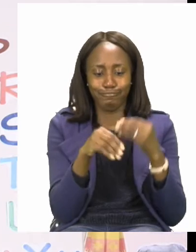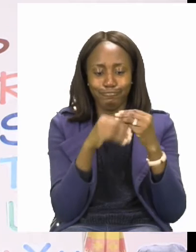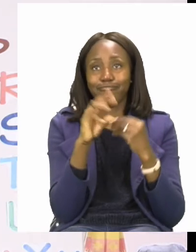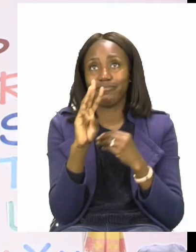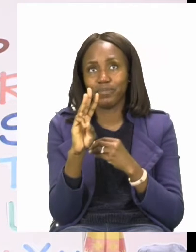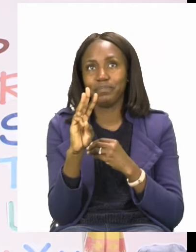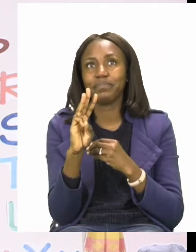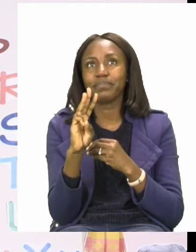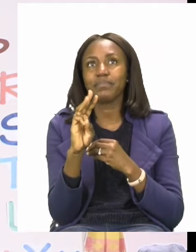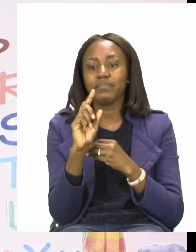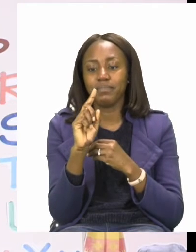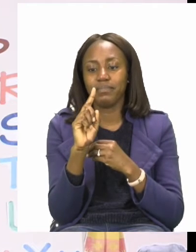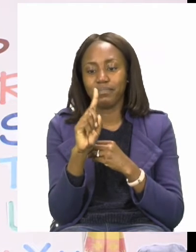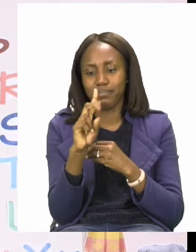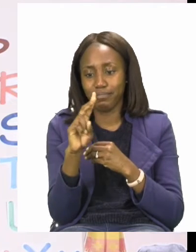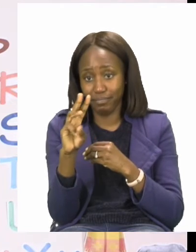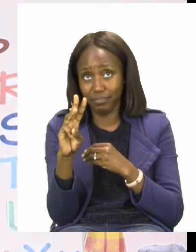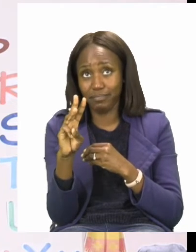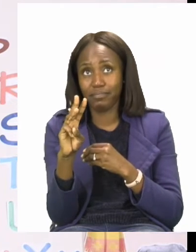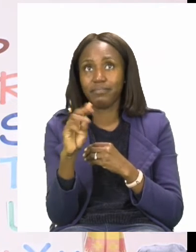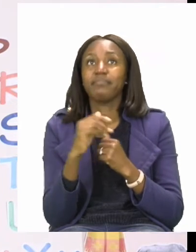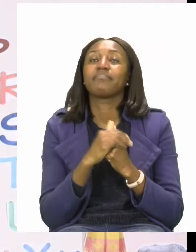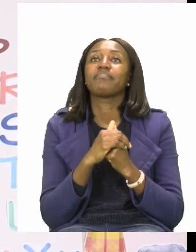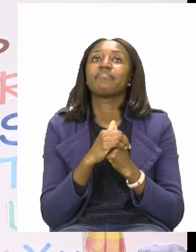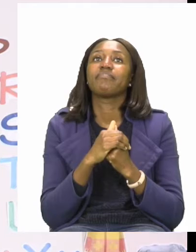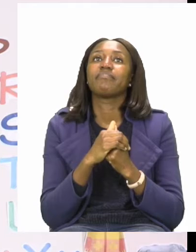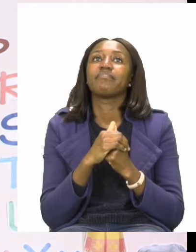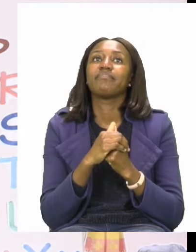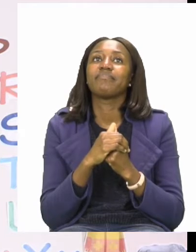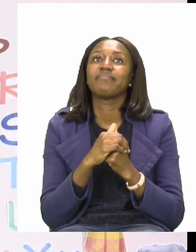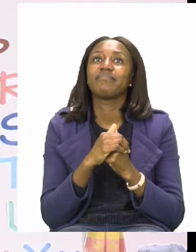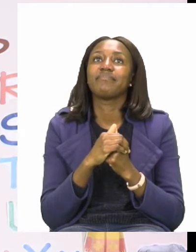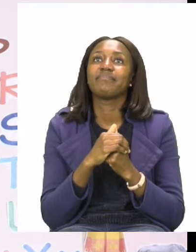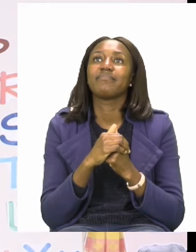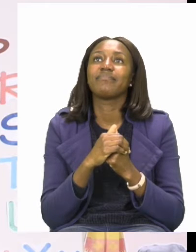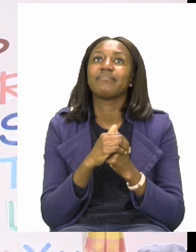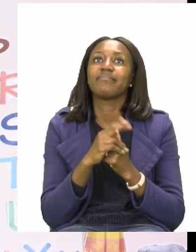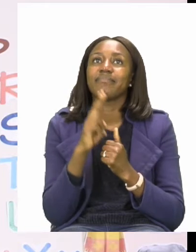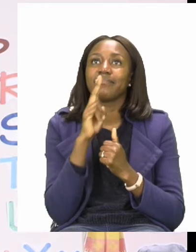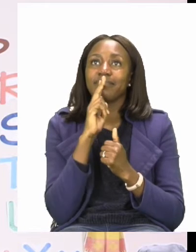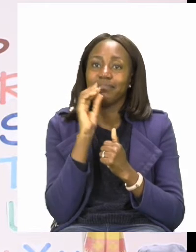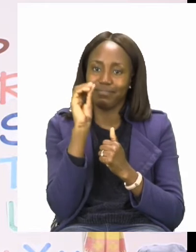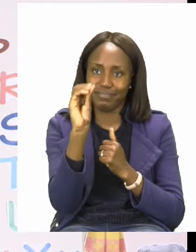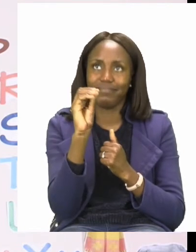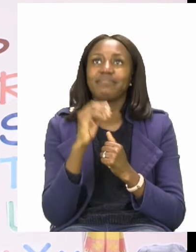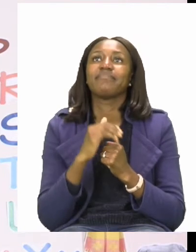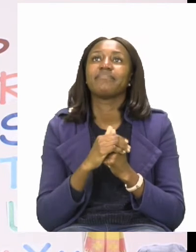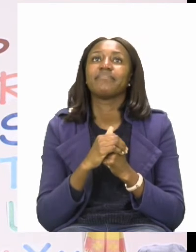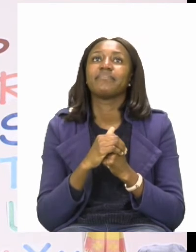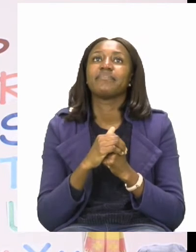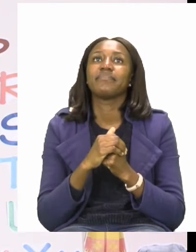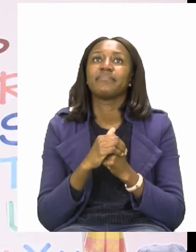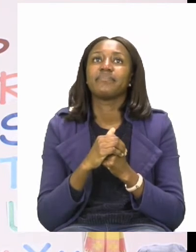sticks. 1, 2, 3. Then after that, I'm going to count on from 8 to get my